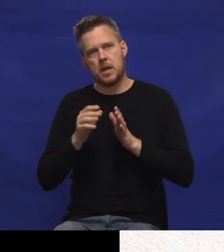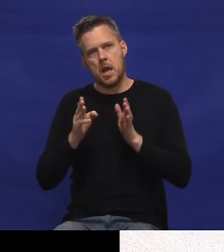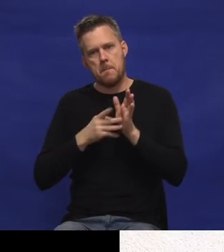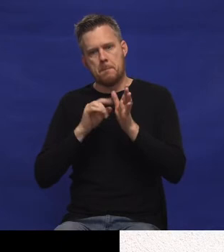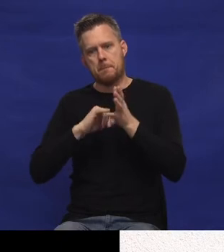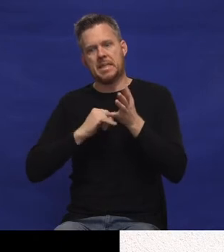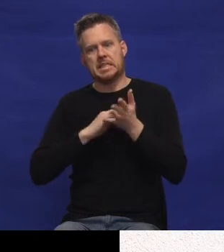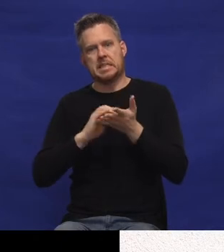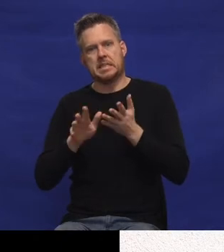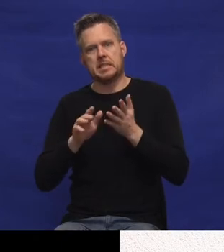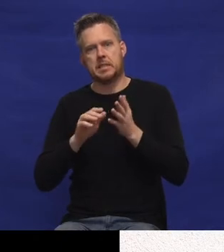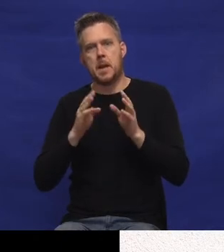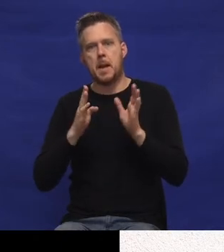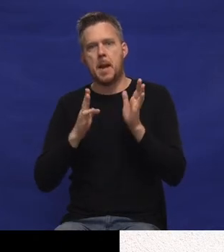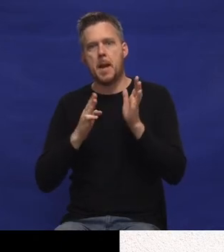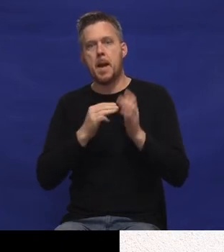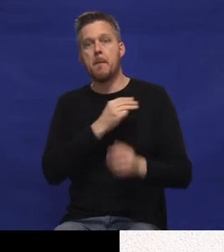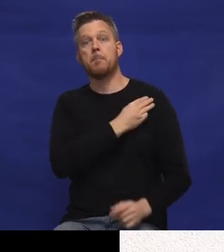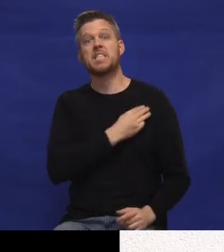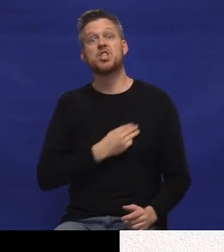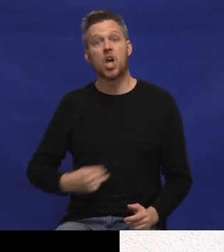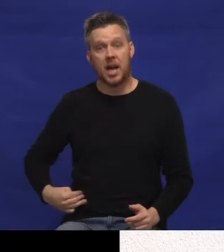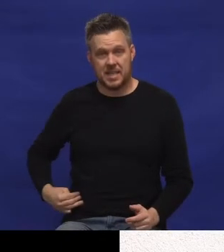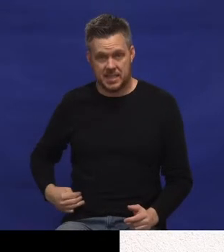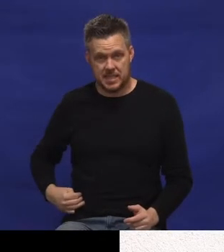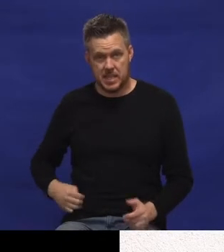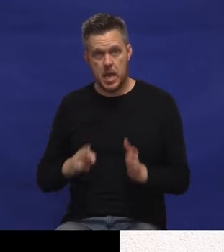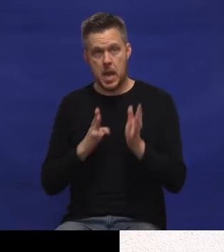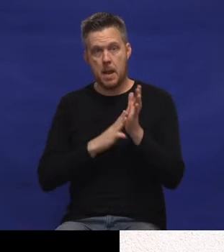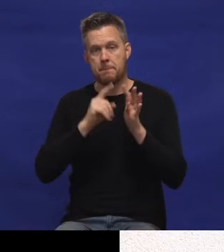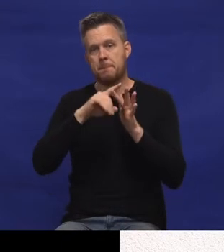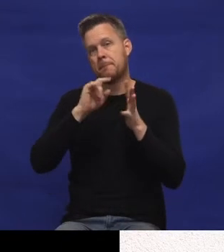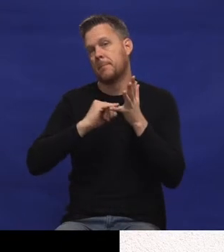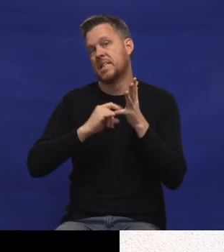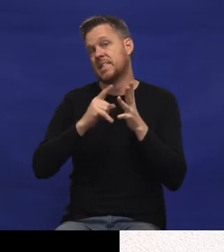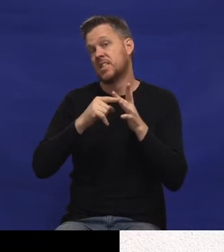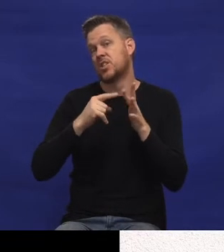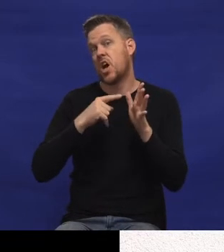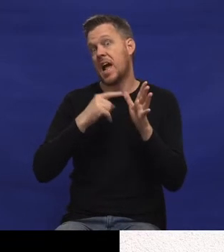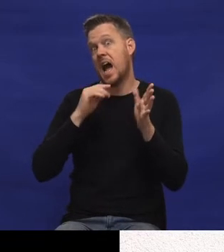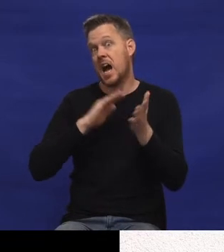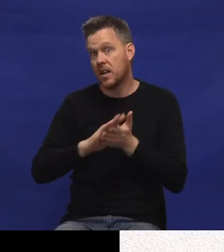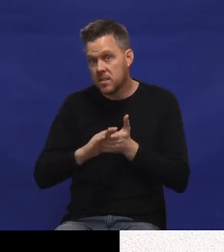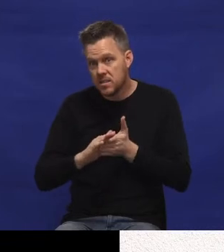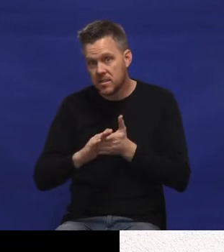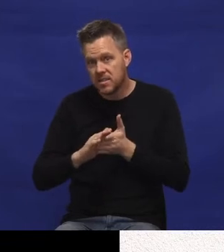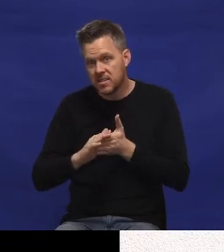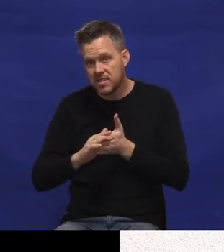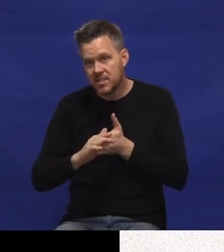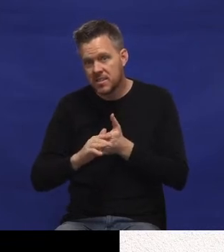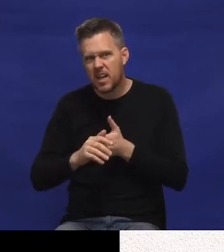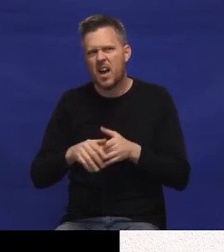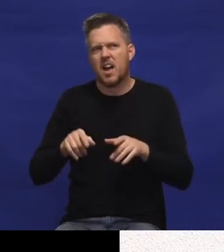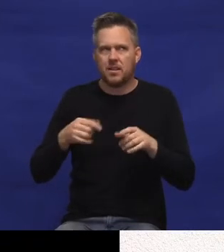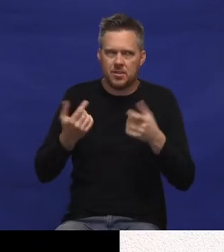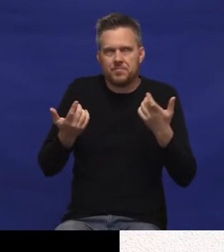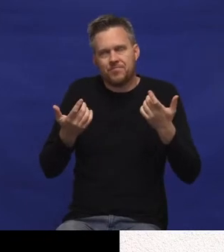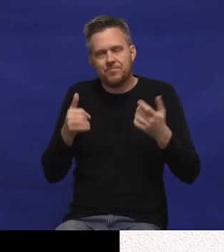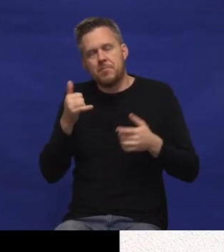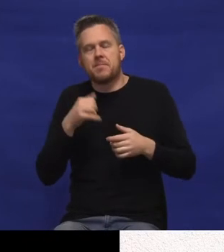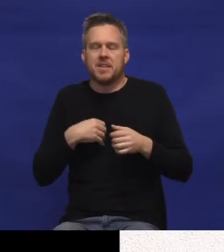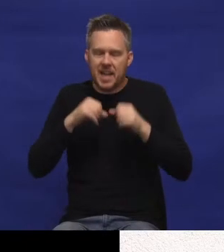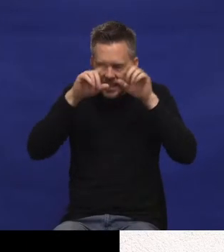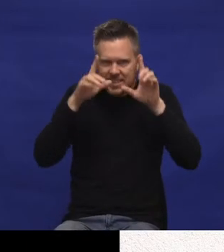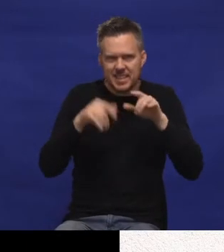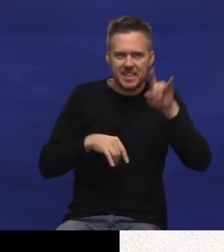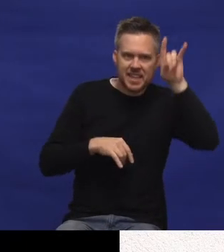Mashiach, the Messiah. I'm like, hang on just a second. This shouldn't be happening. Like I could get it if the devil's number, the